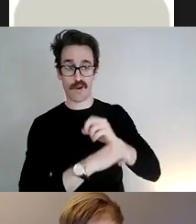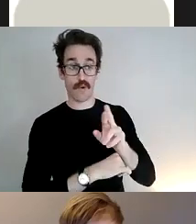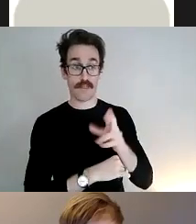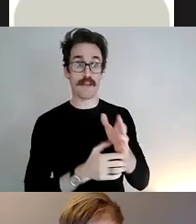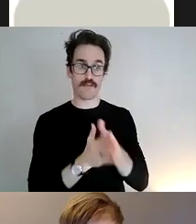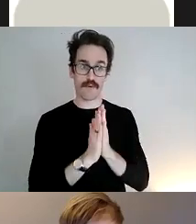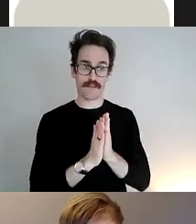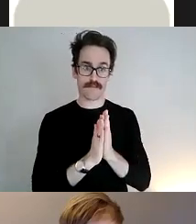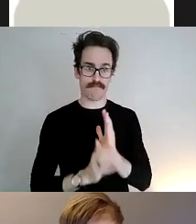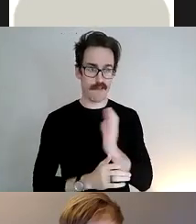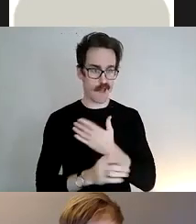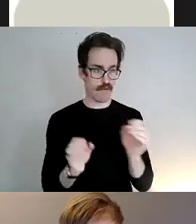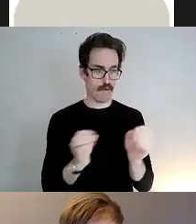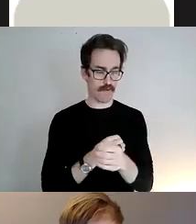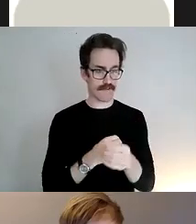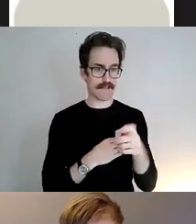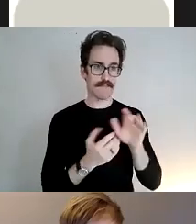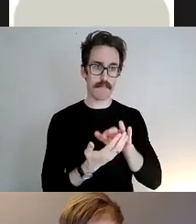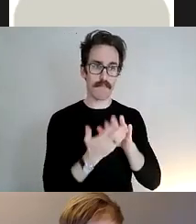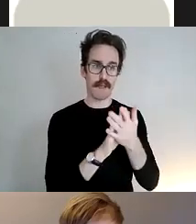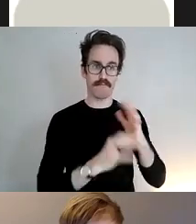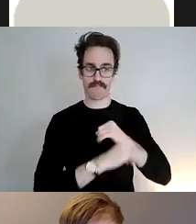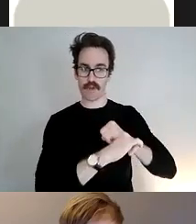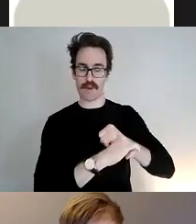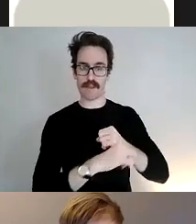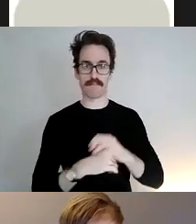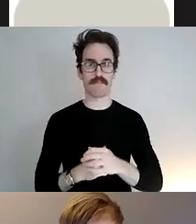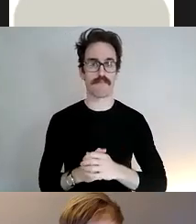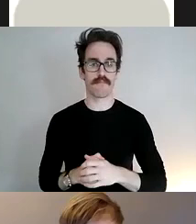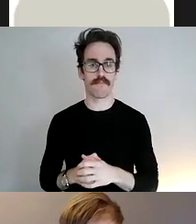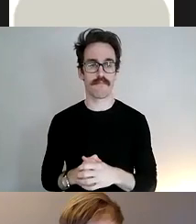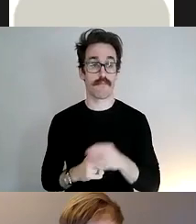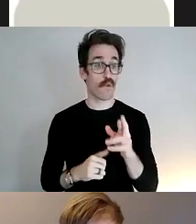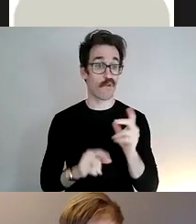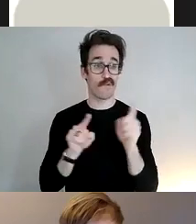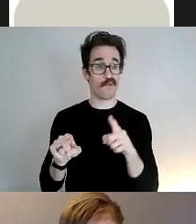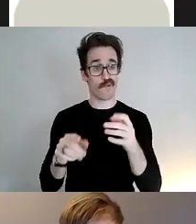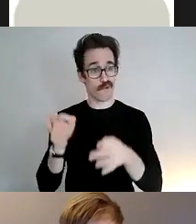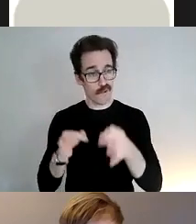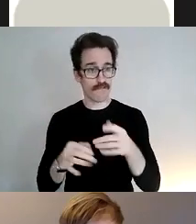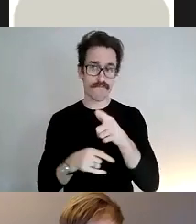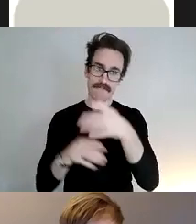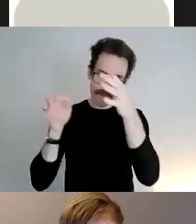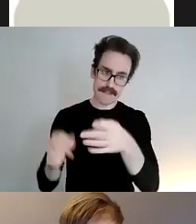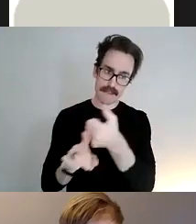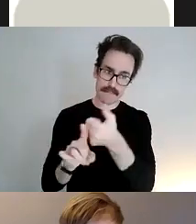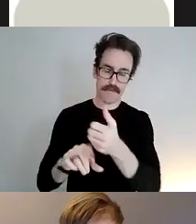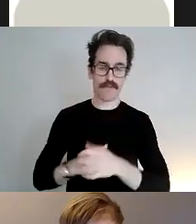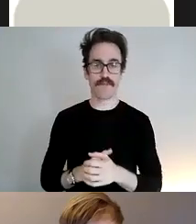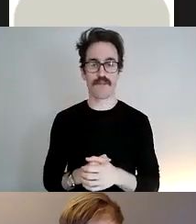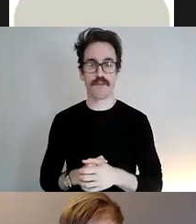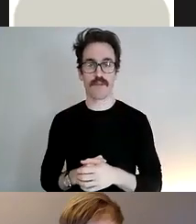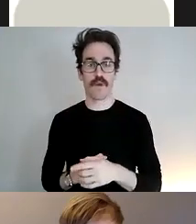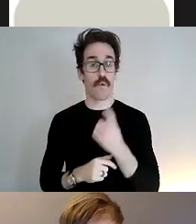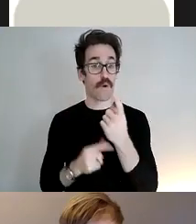we go to court. That can also end the investigation. Sometimes there can be other court applications that will end our investigations, though. One of them is a passing